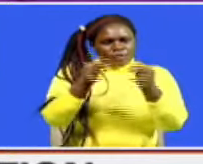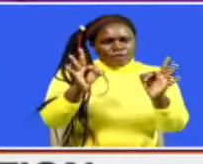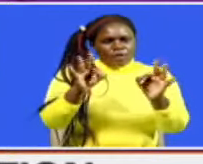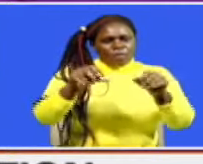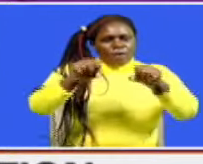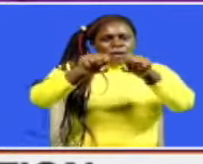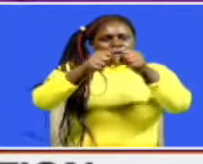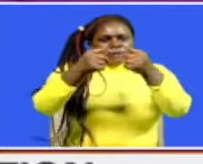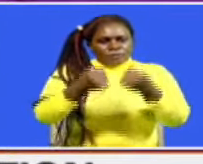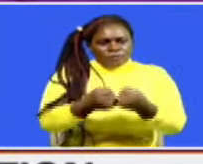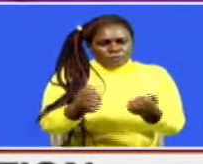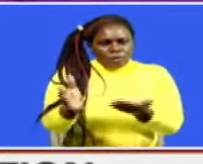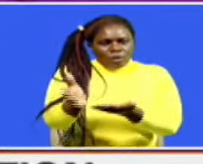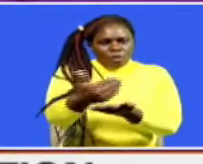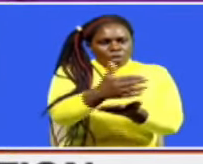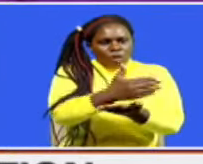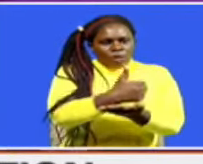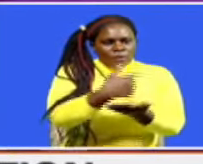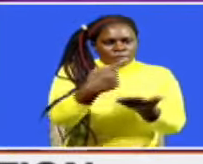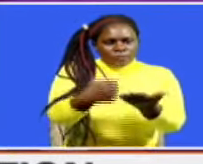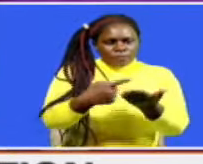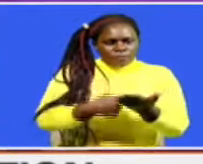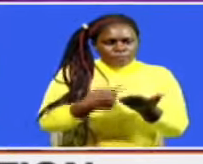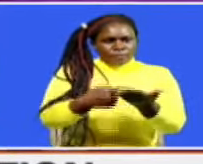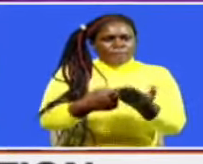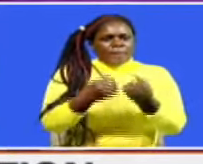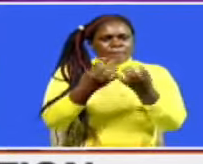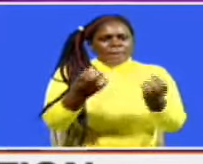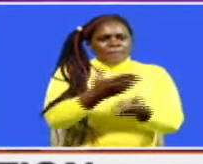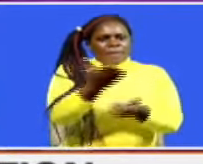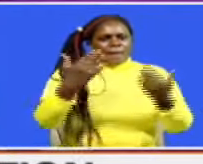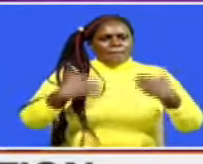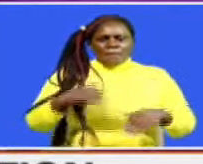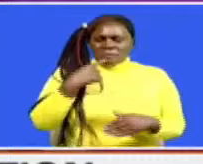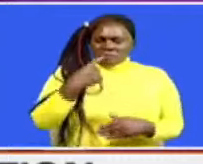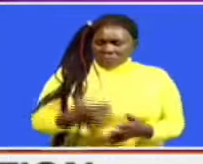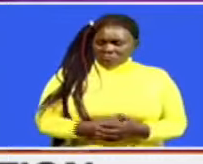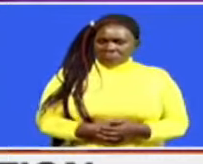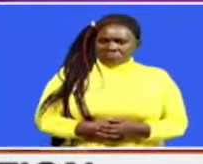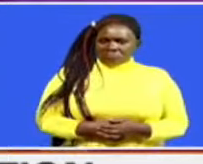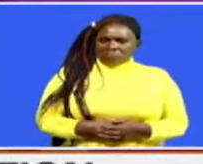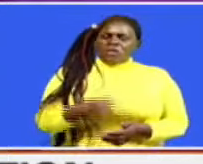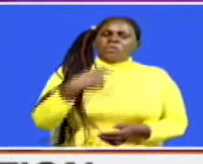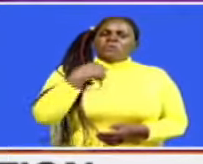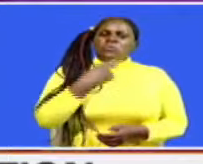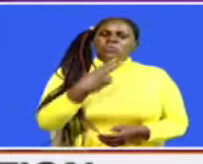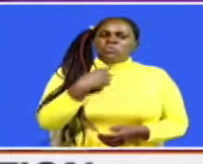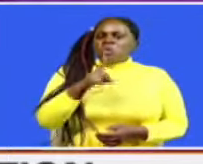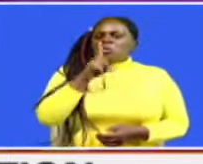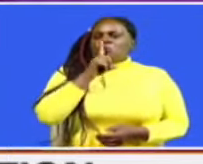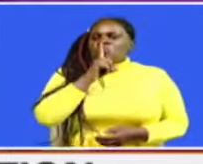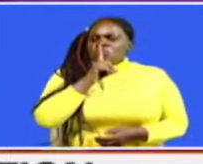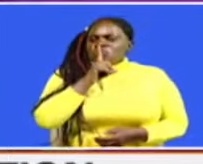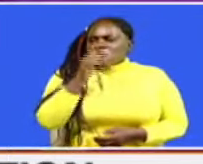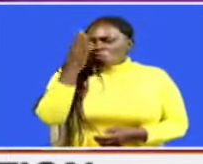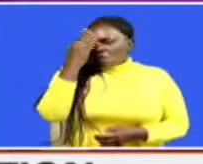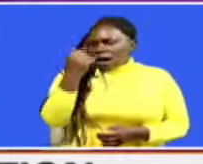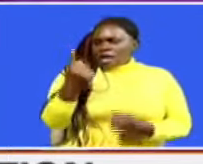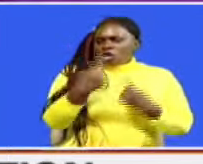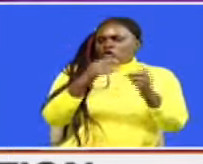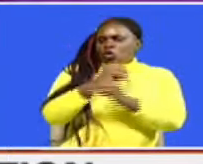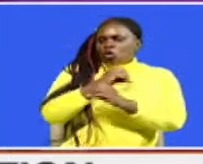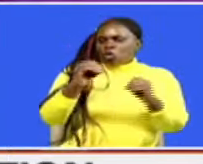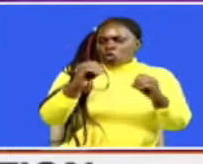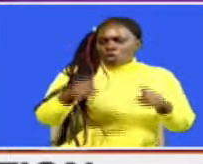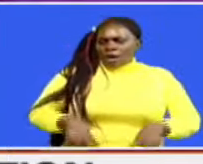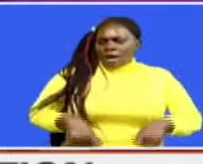association and collective bargaining. Most of people say, why is no court talking about the cost